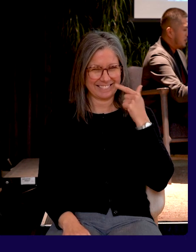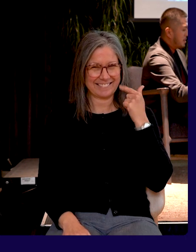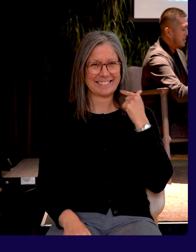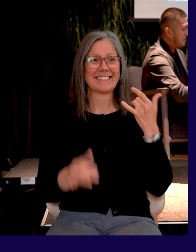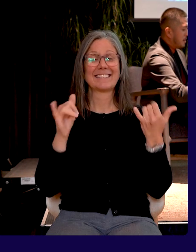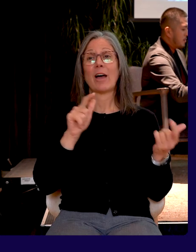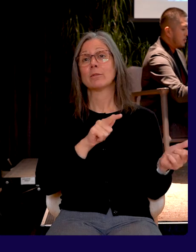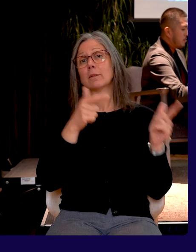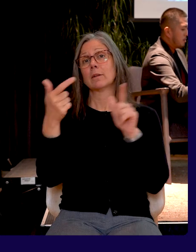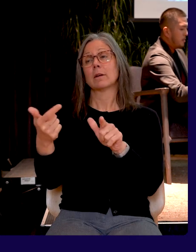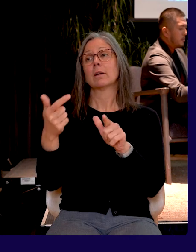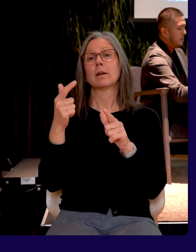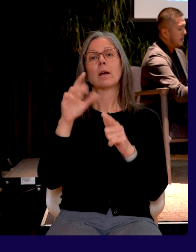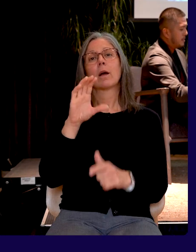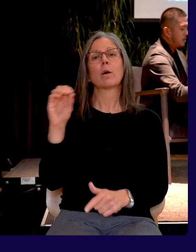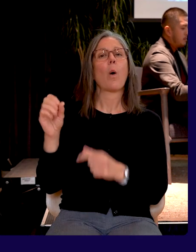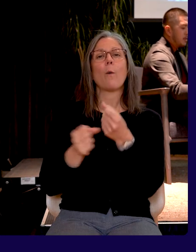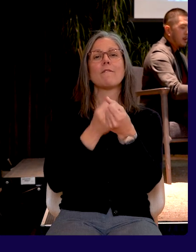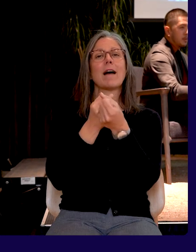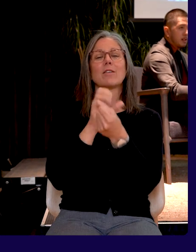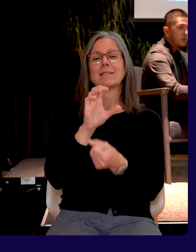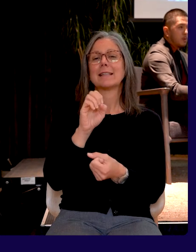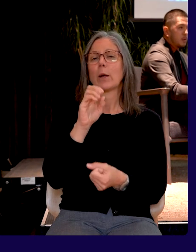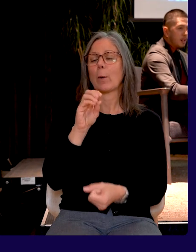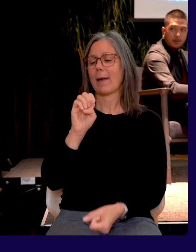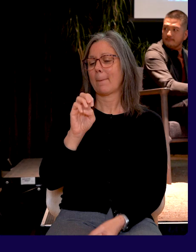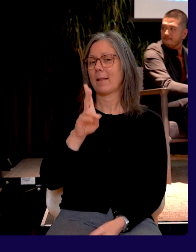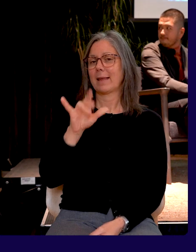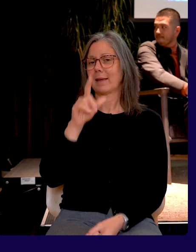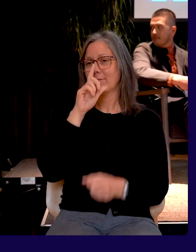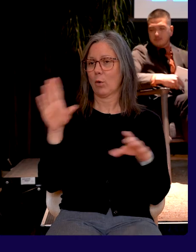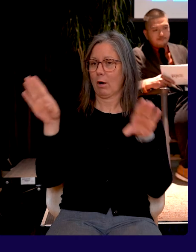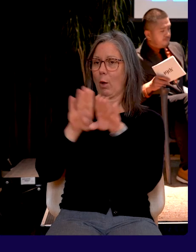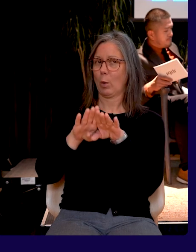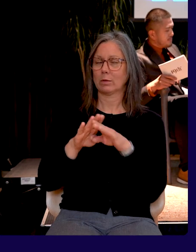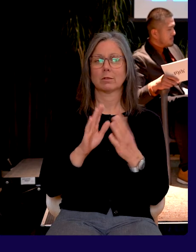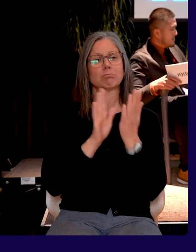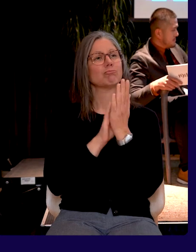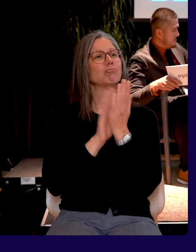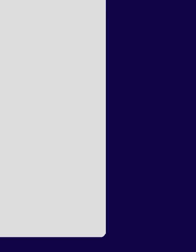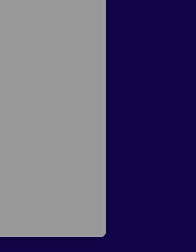now turn things back over to our co-founder and CEO, Emily Ramshaw, to close it out.